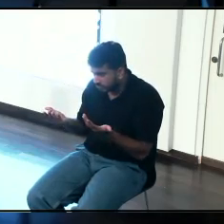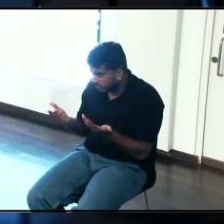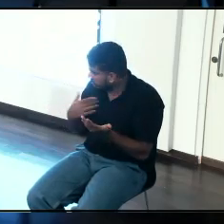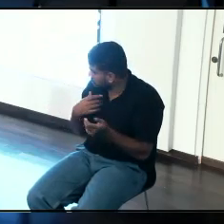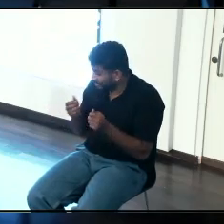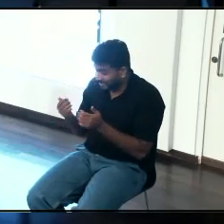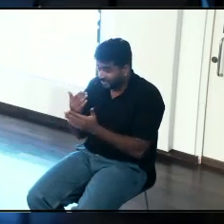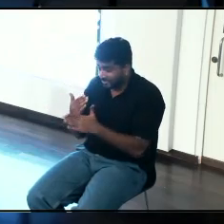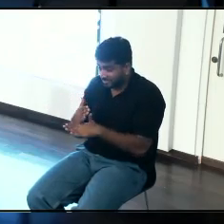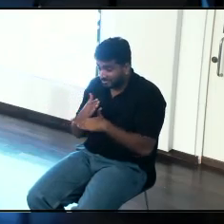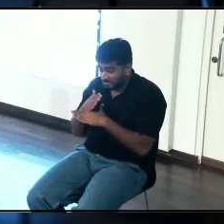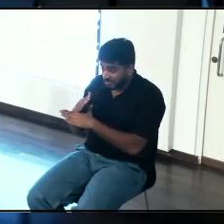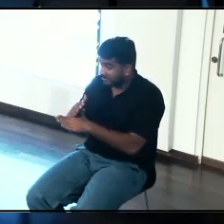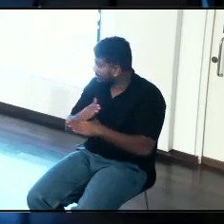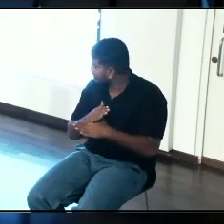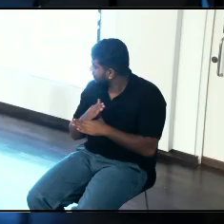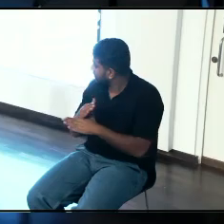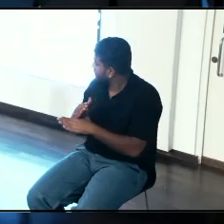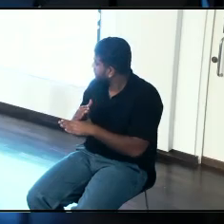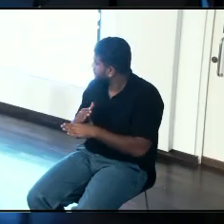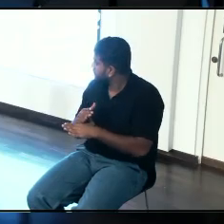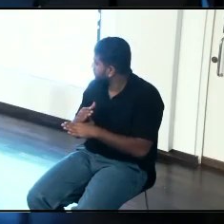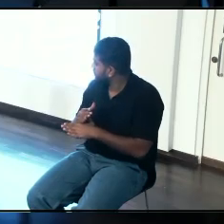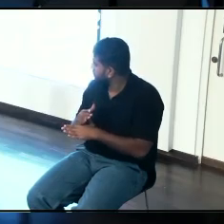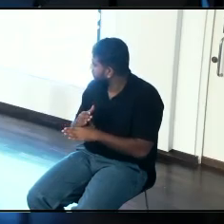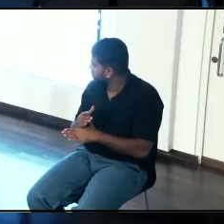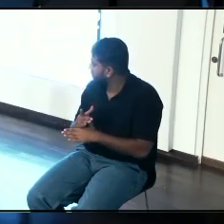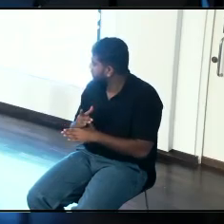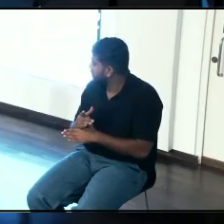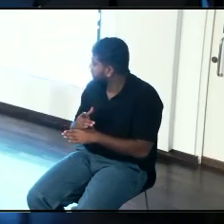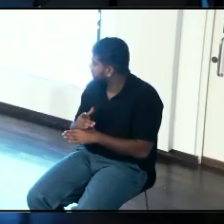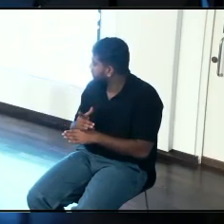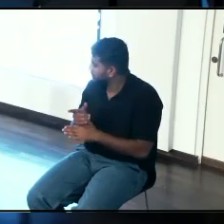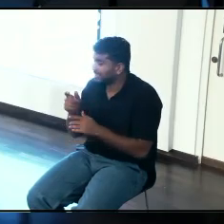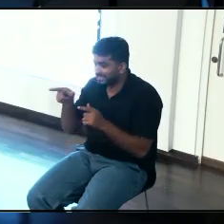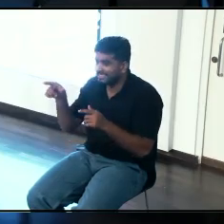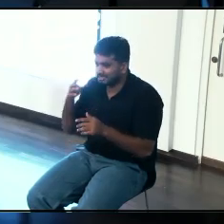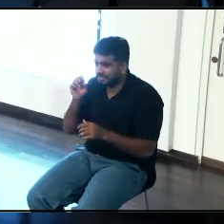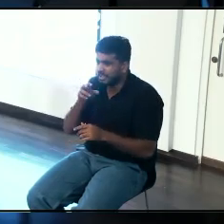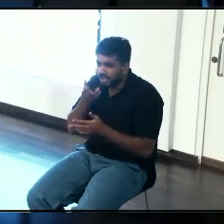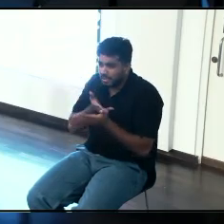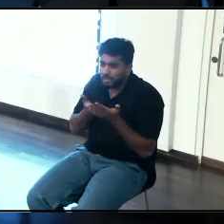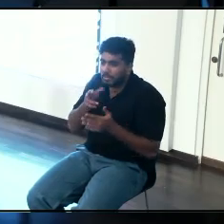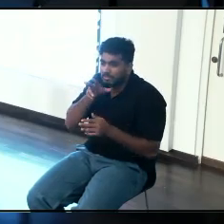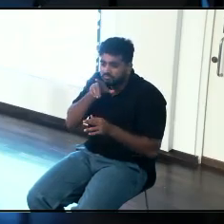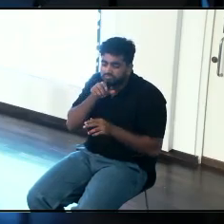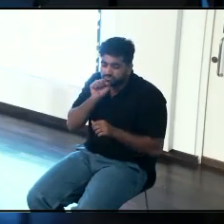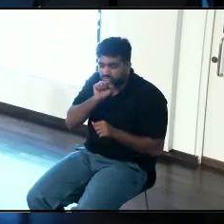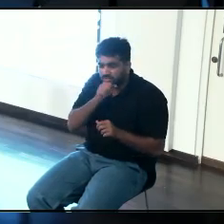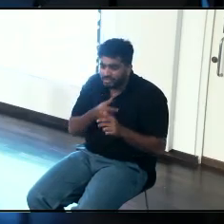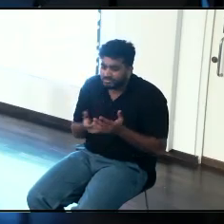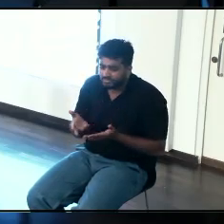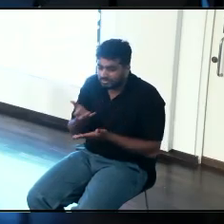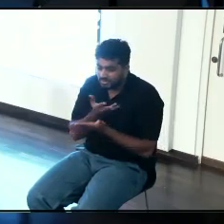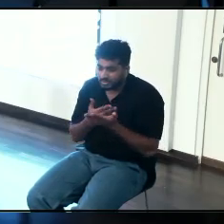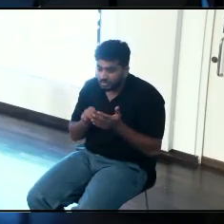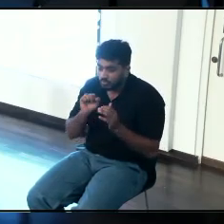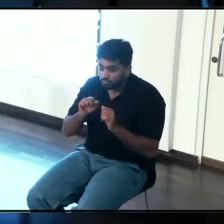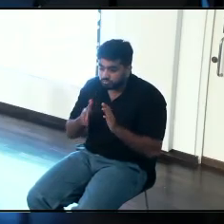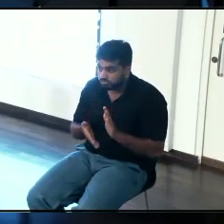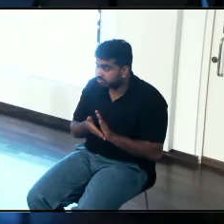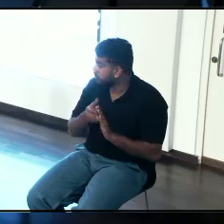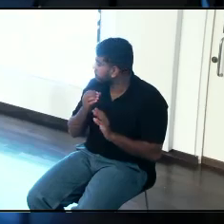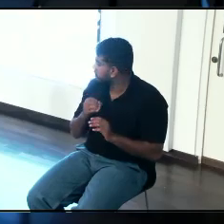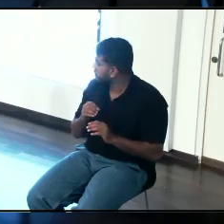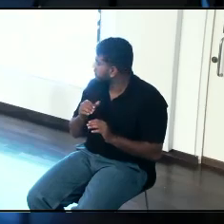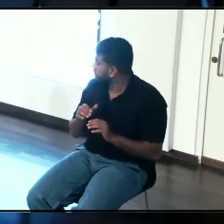preserve we hear this. murmurs that they're making Shandor a heritage village. Yeah. There is a heritage action group in Yeah, Goa. because I think... But I